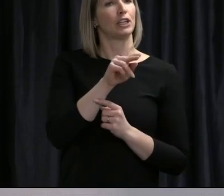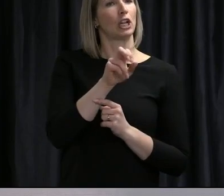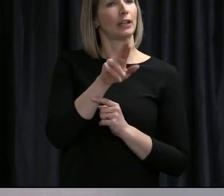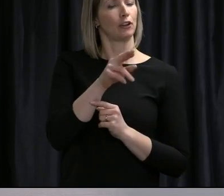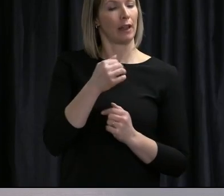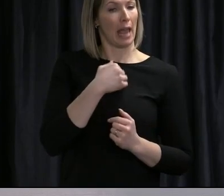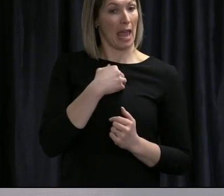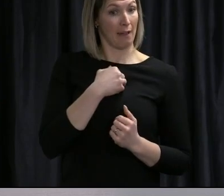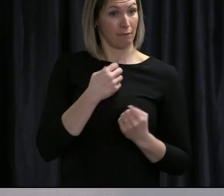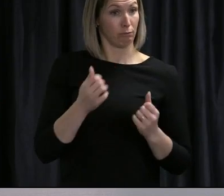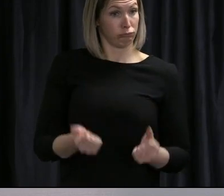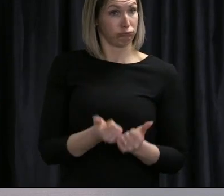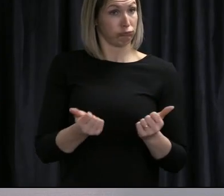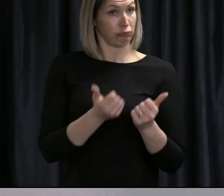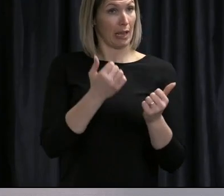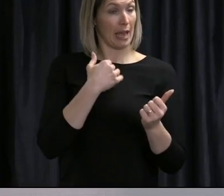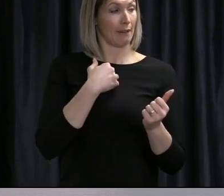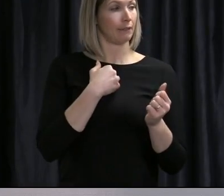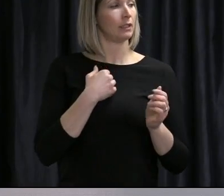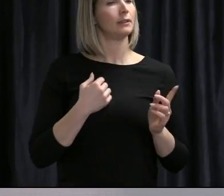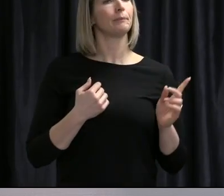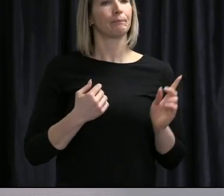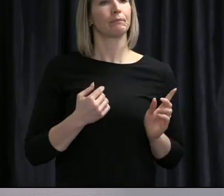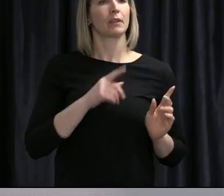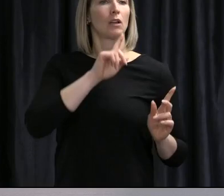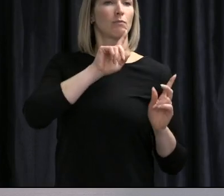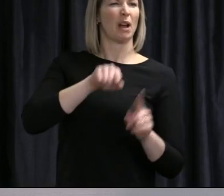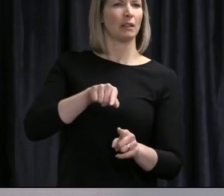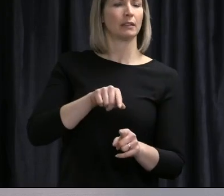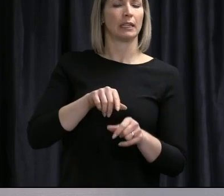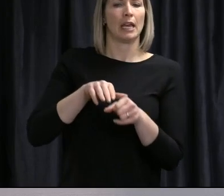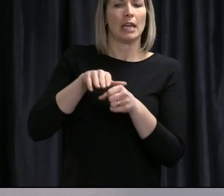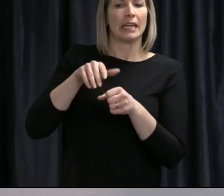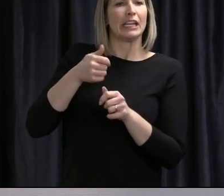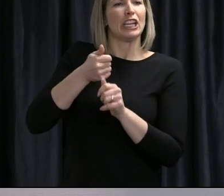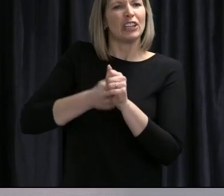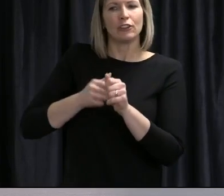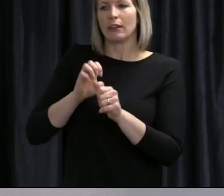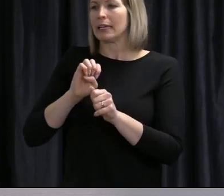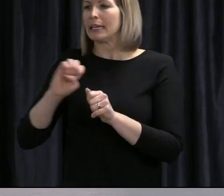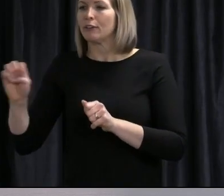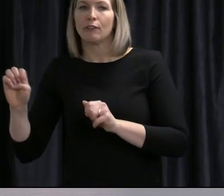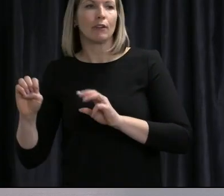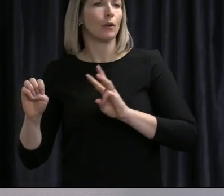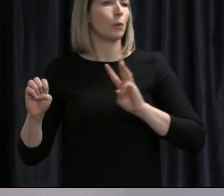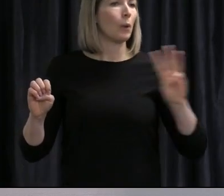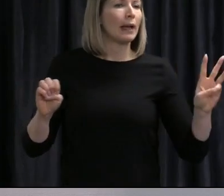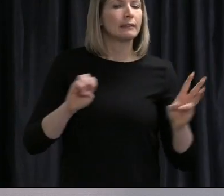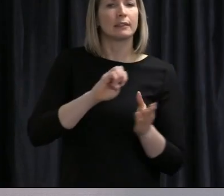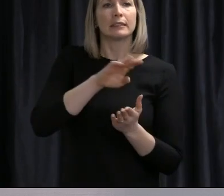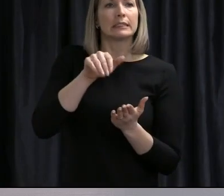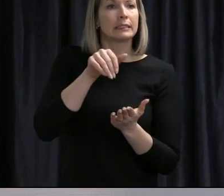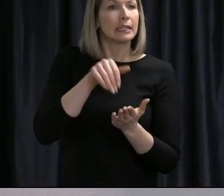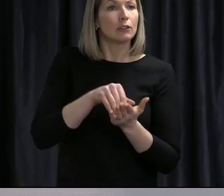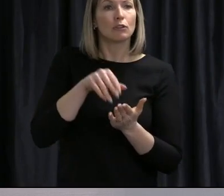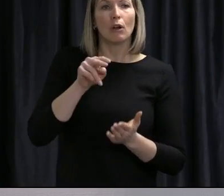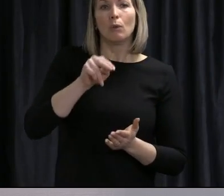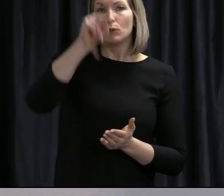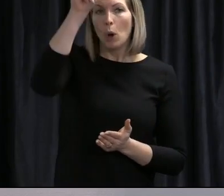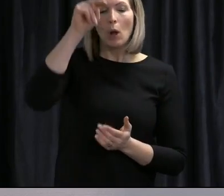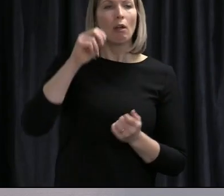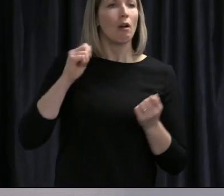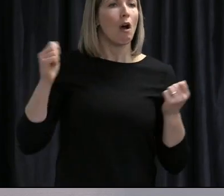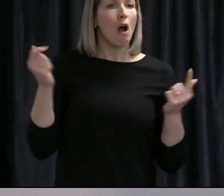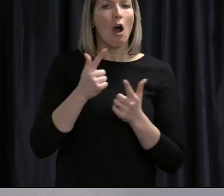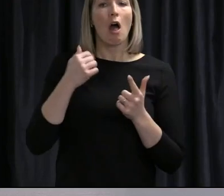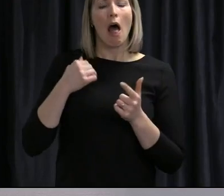area? Each of the regional health authorities has a regional referral centre which has ventilator capability. Some patients do need to be